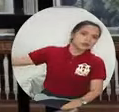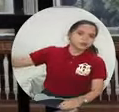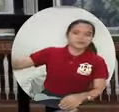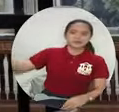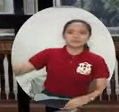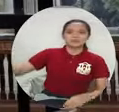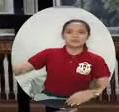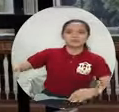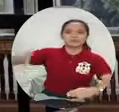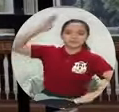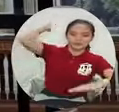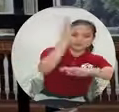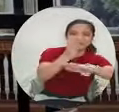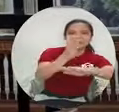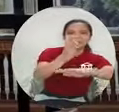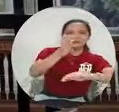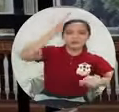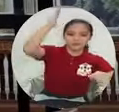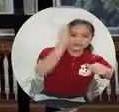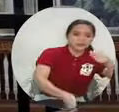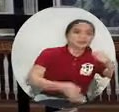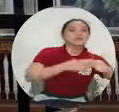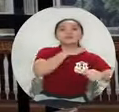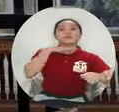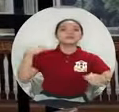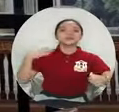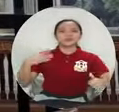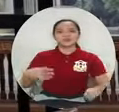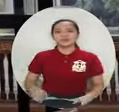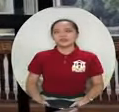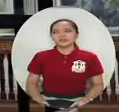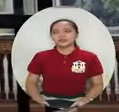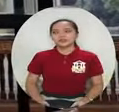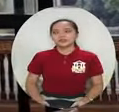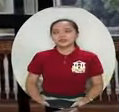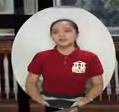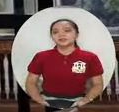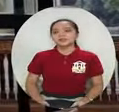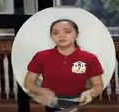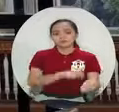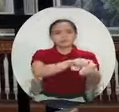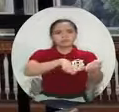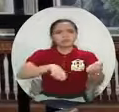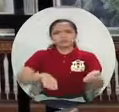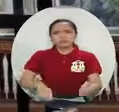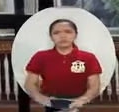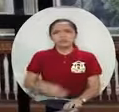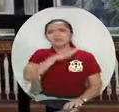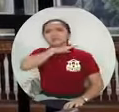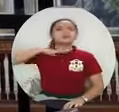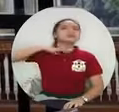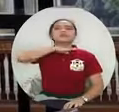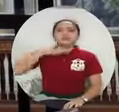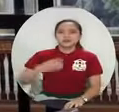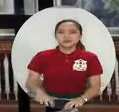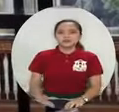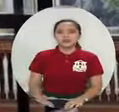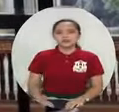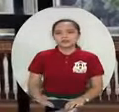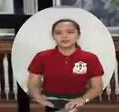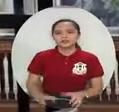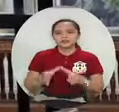Paul? What did commitment do to Paul? And what is going to accomplish it in your